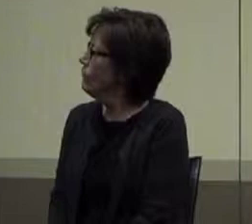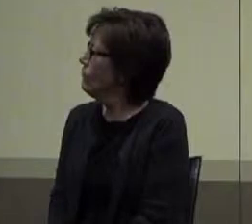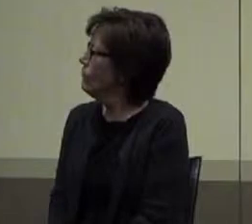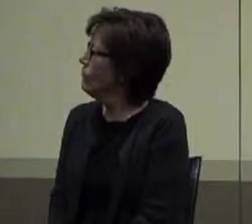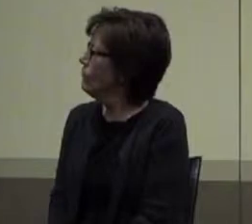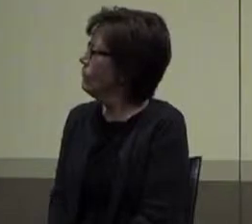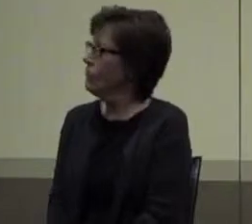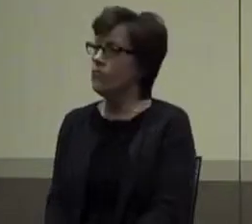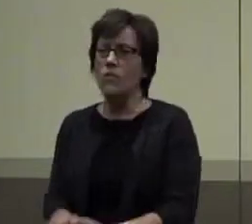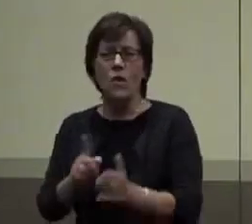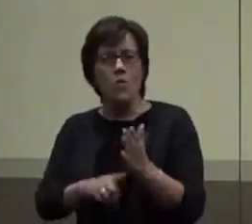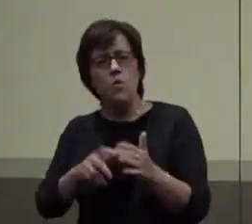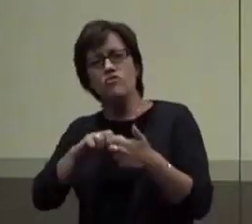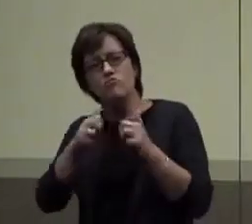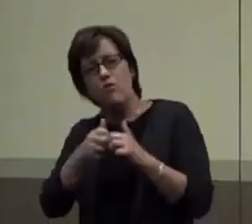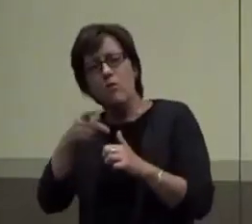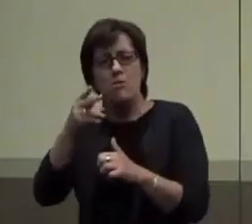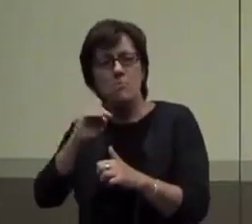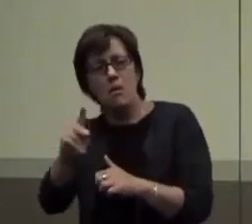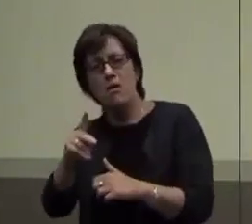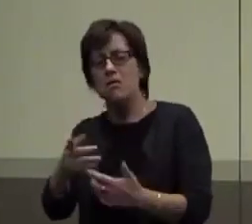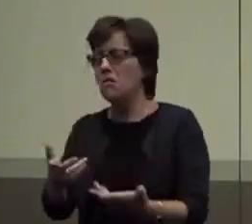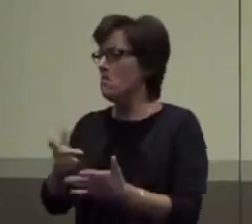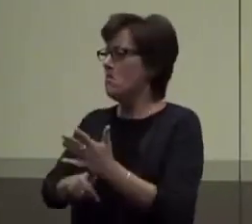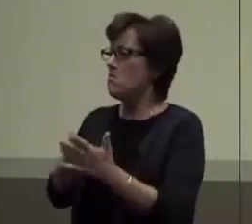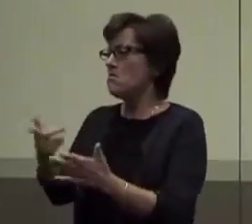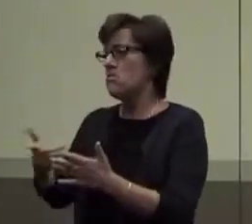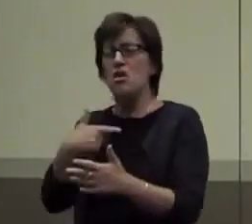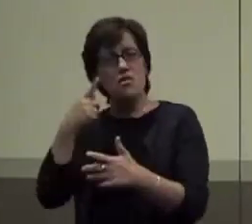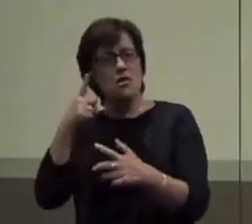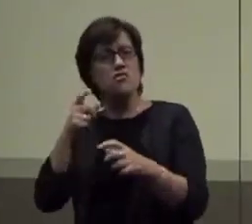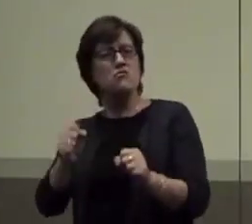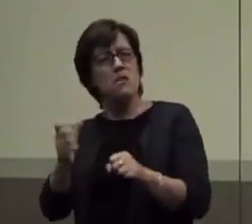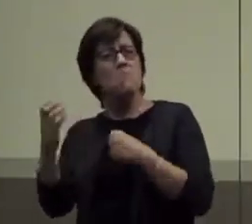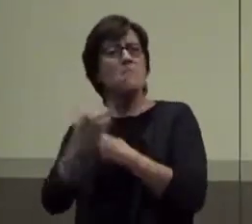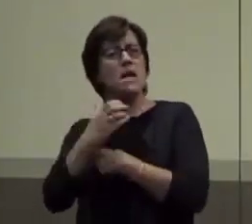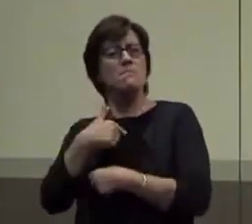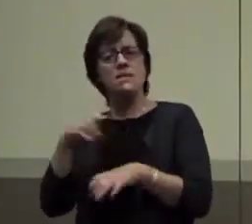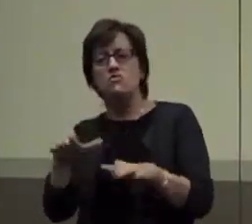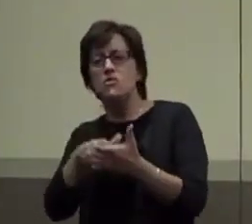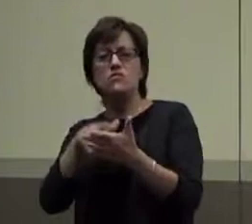What's your problem, punk? Sit. You think you can make me do this work?